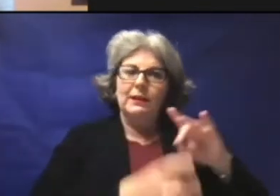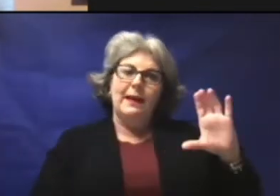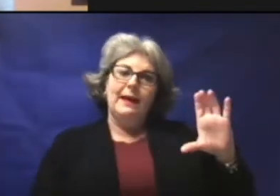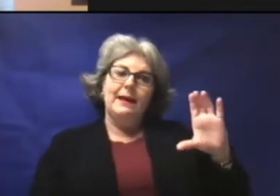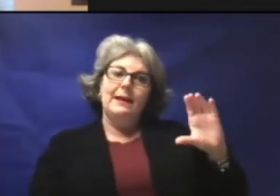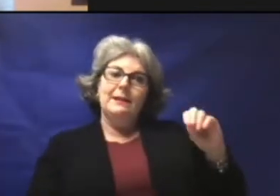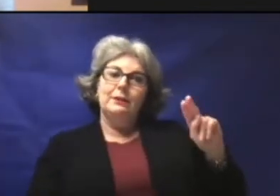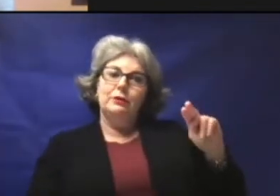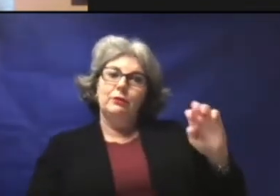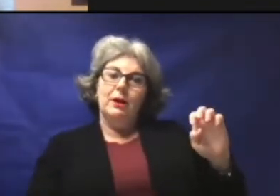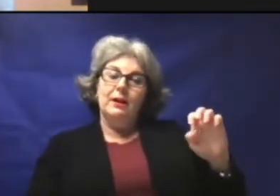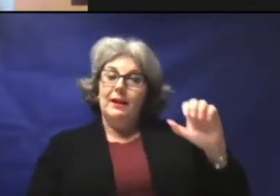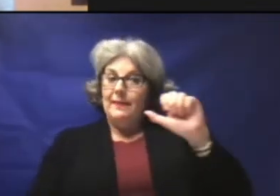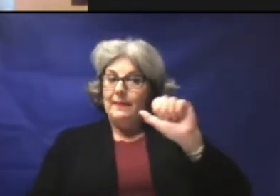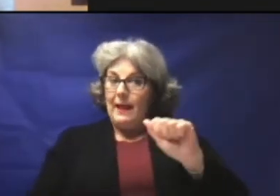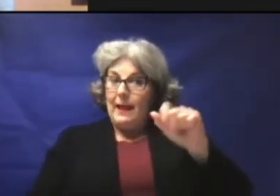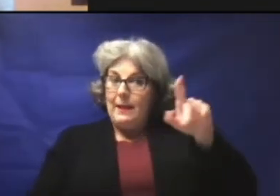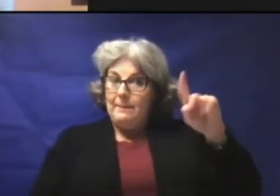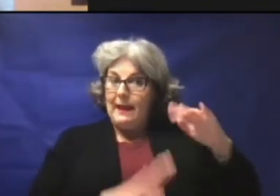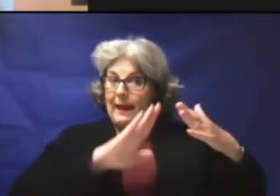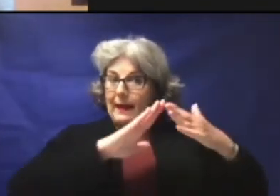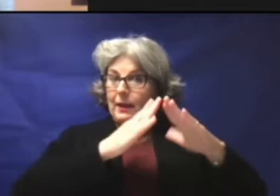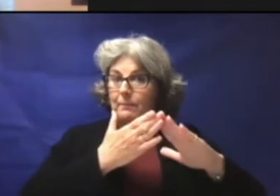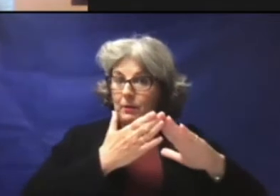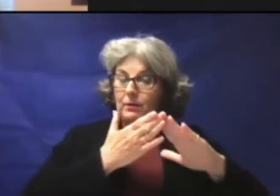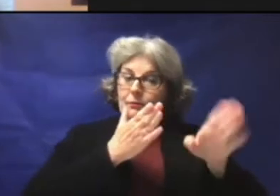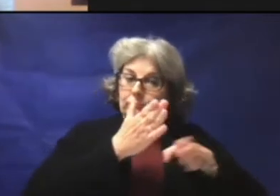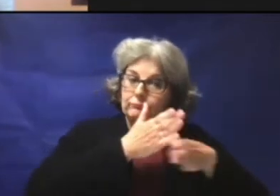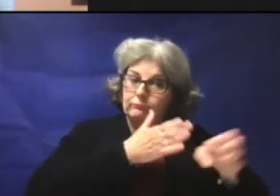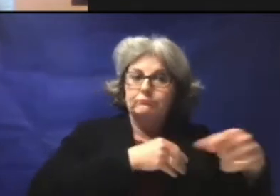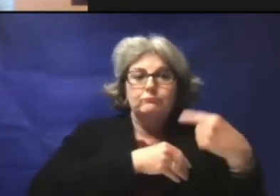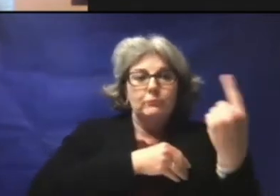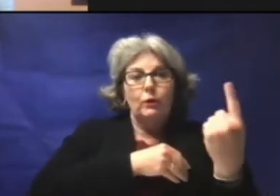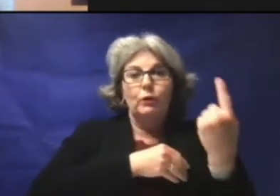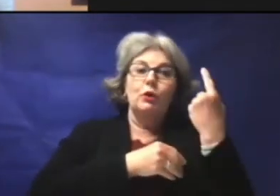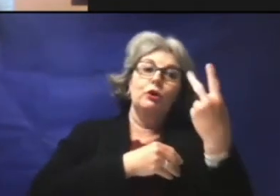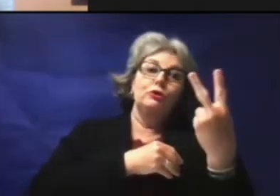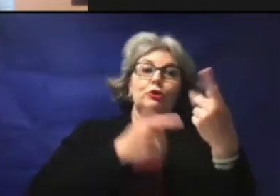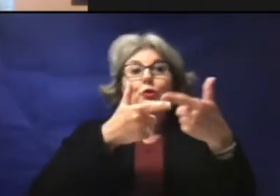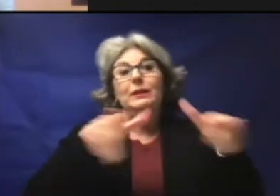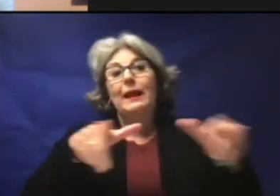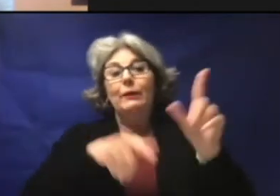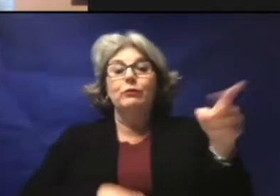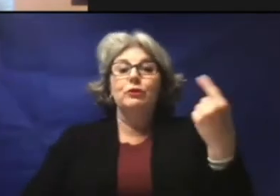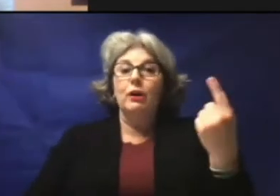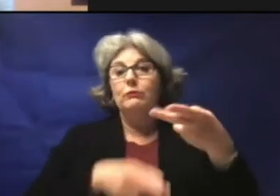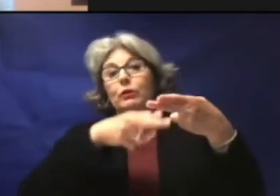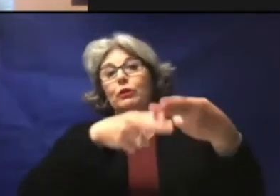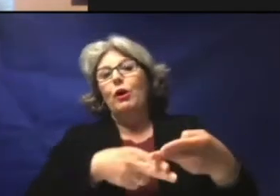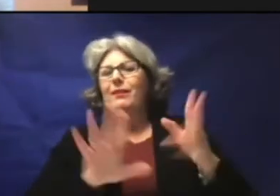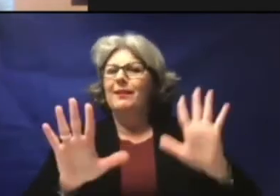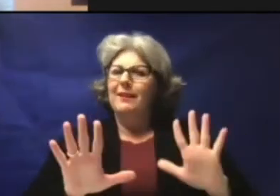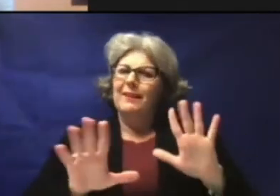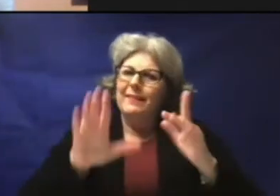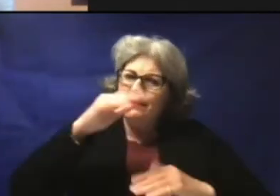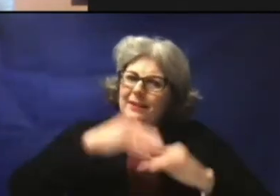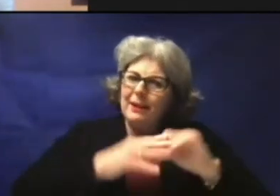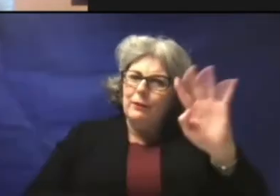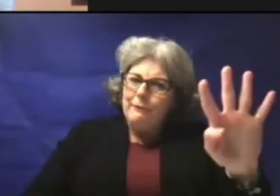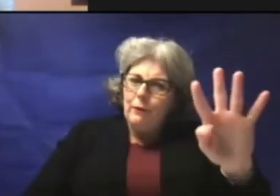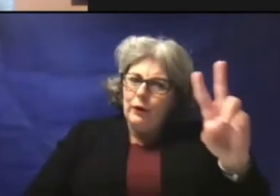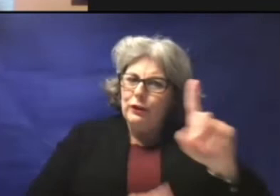of the API community is not a monolith. You can't just have 2 languages and call it a day. There's up to 42